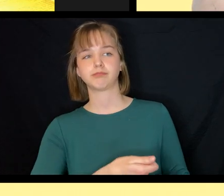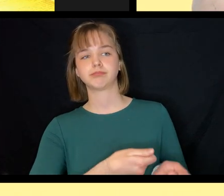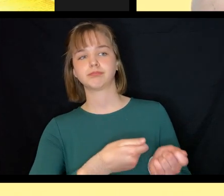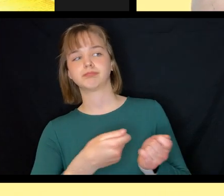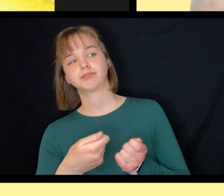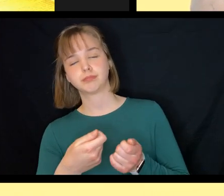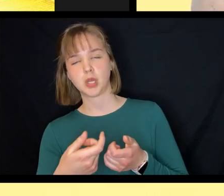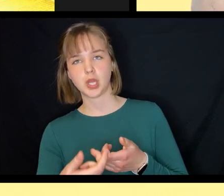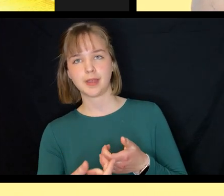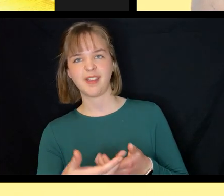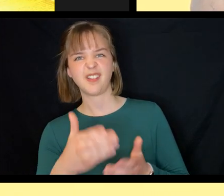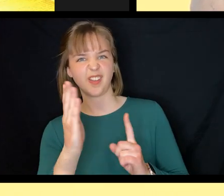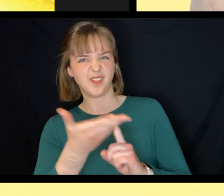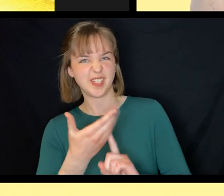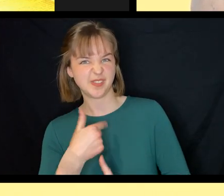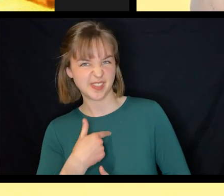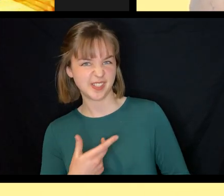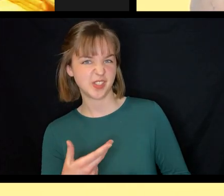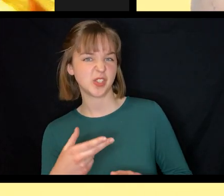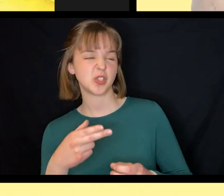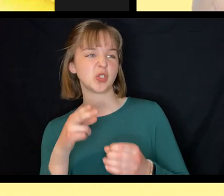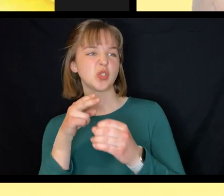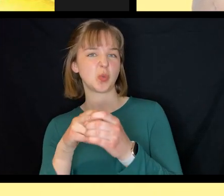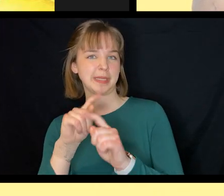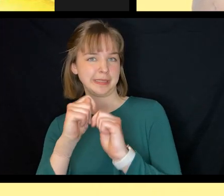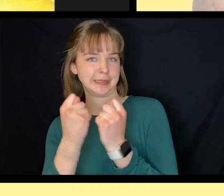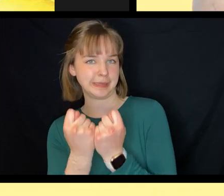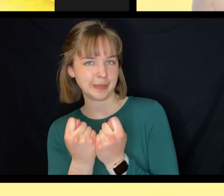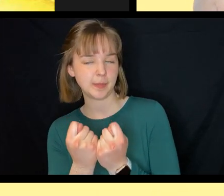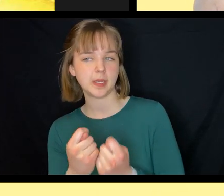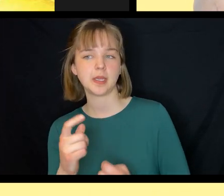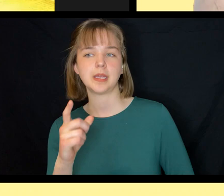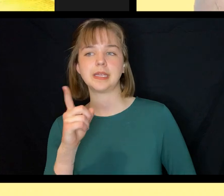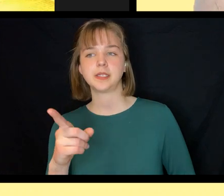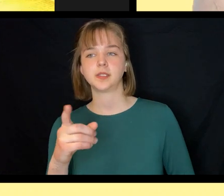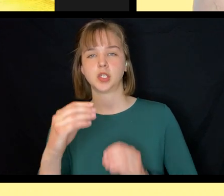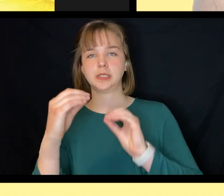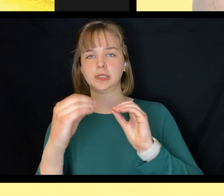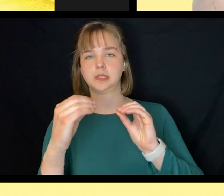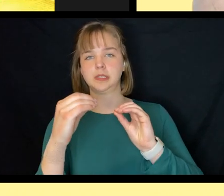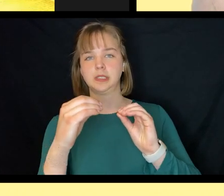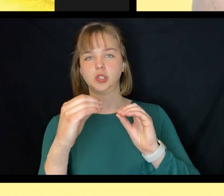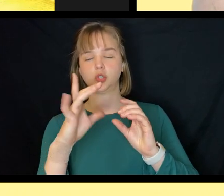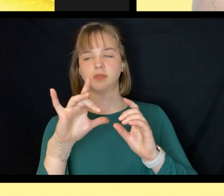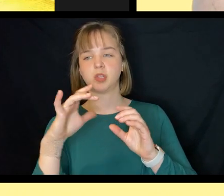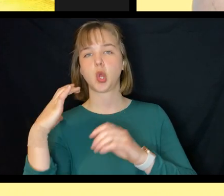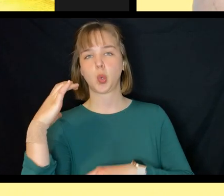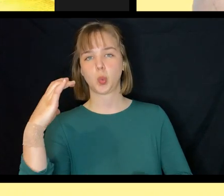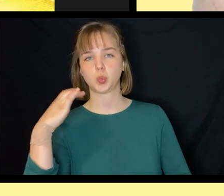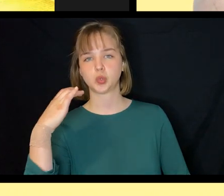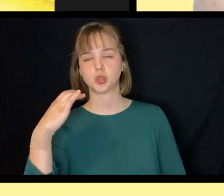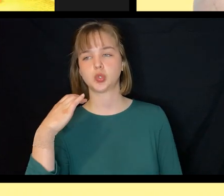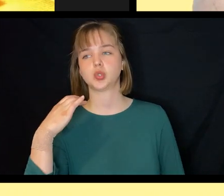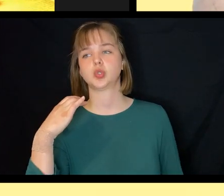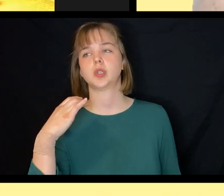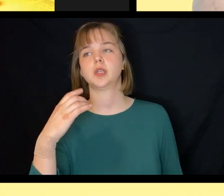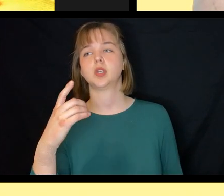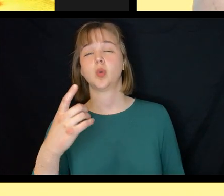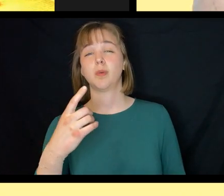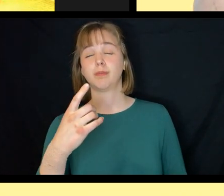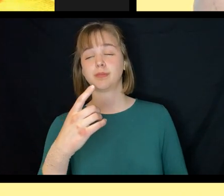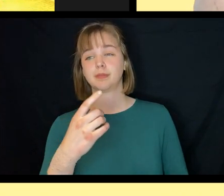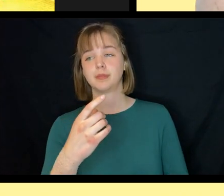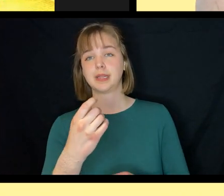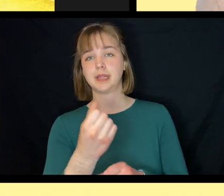the sport. He's the one that he's transitioned into para coaching too, and he was the Okay. head coach at the Pan Am